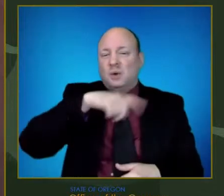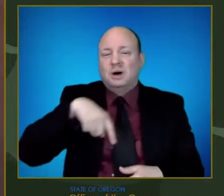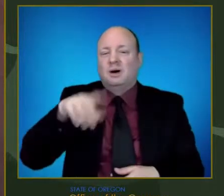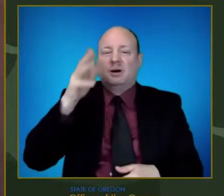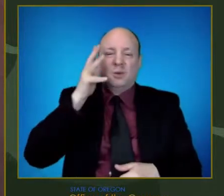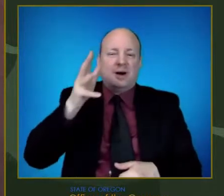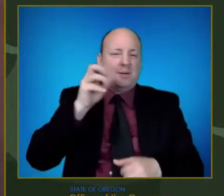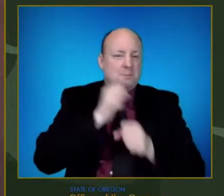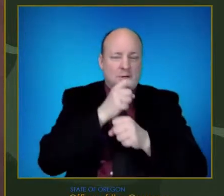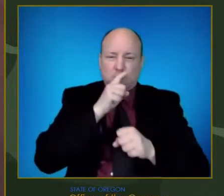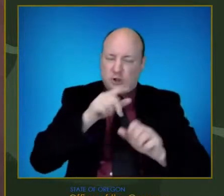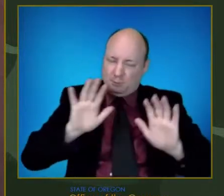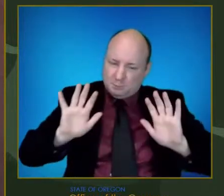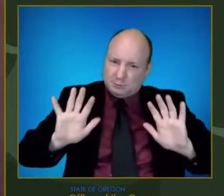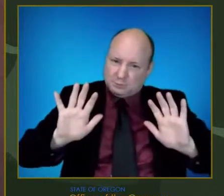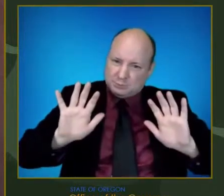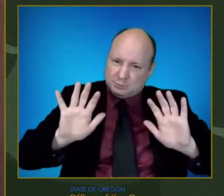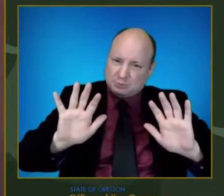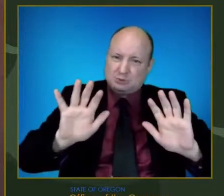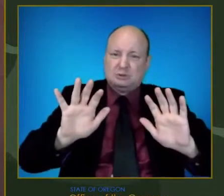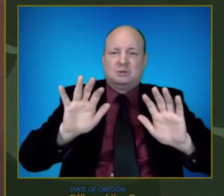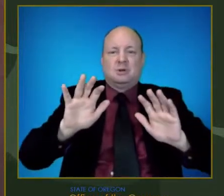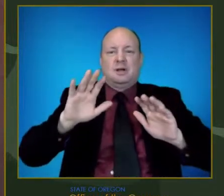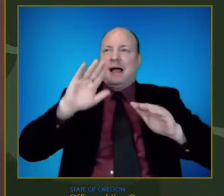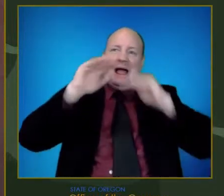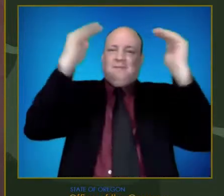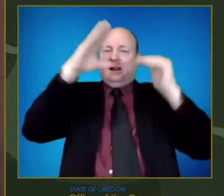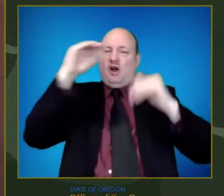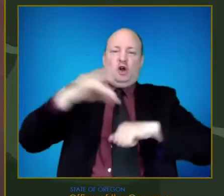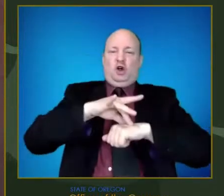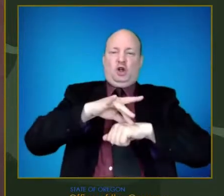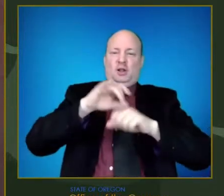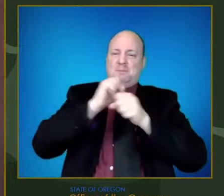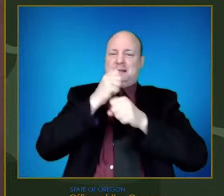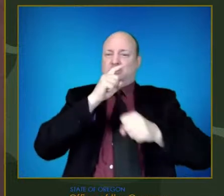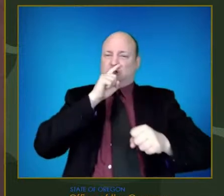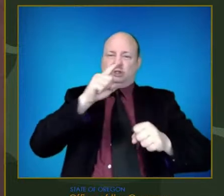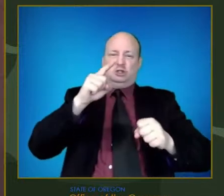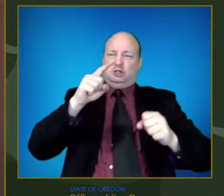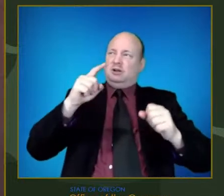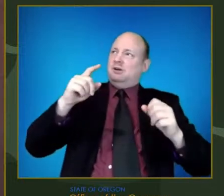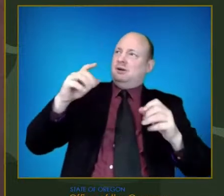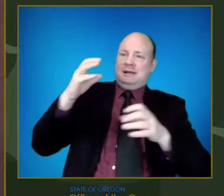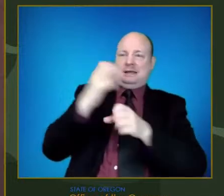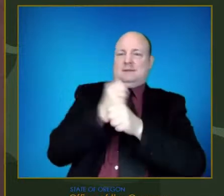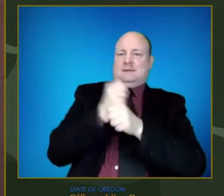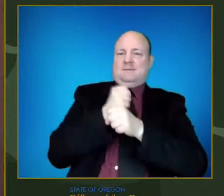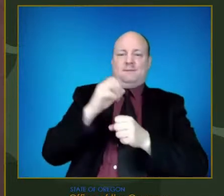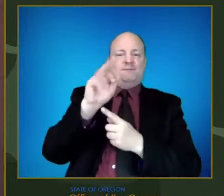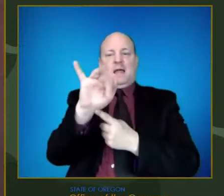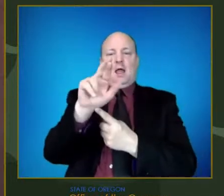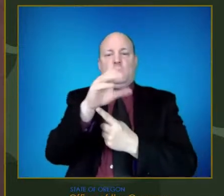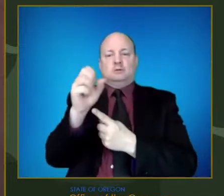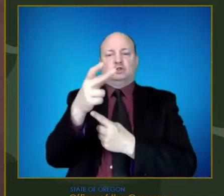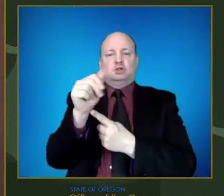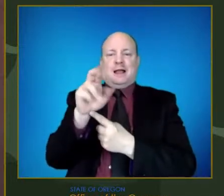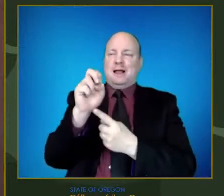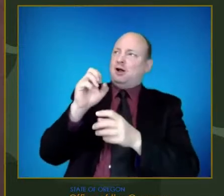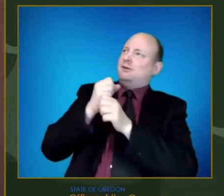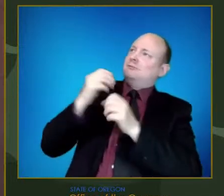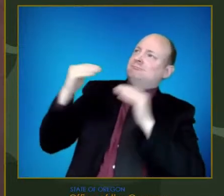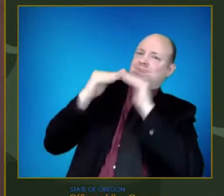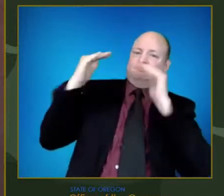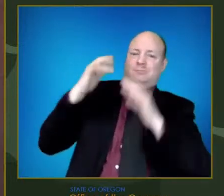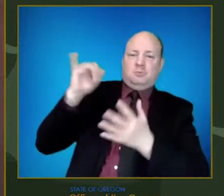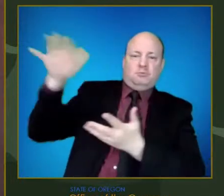getting our fair share. If we are not, we have a great congressional delegation that goes to bat for Oregon every single